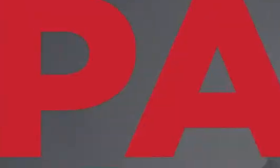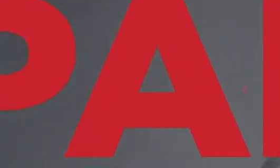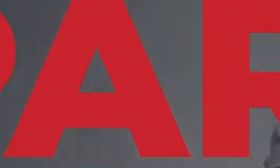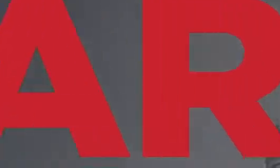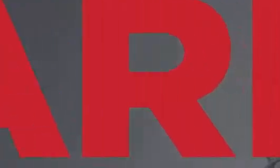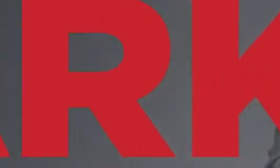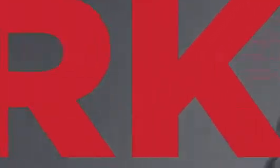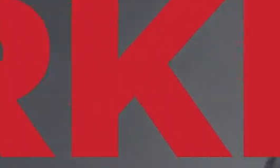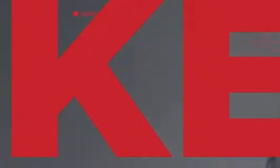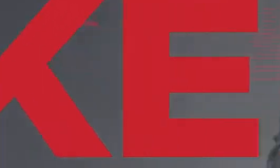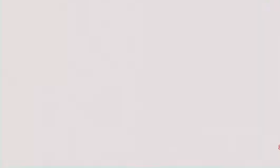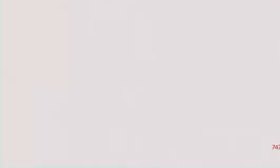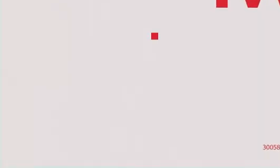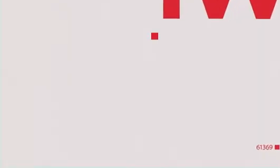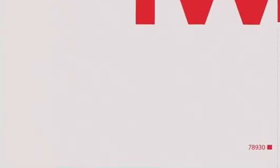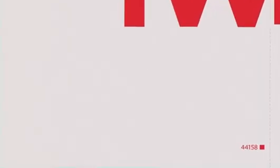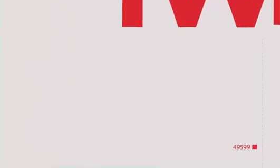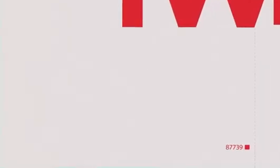foreign